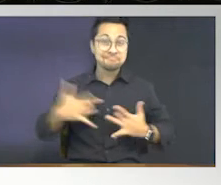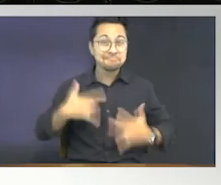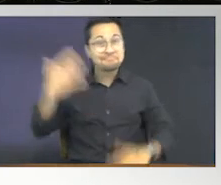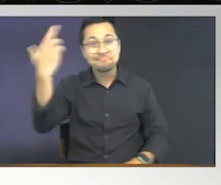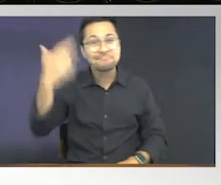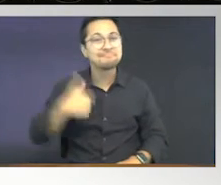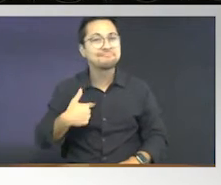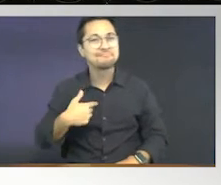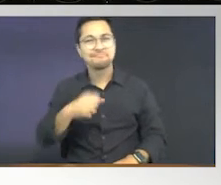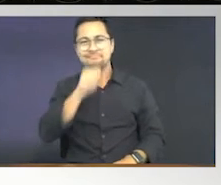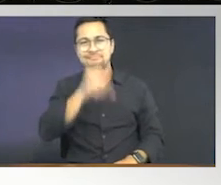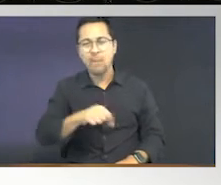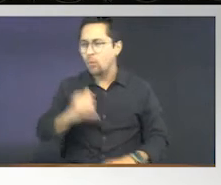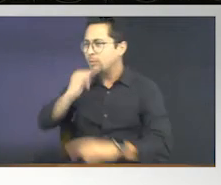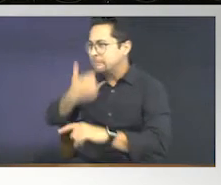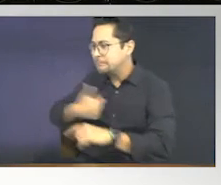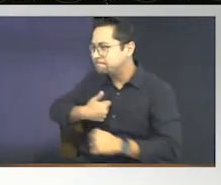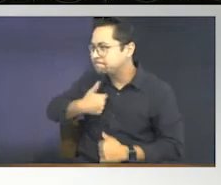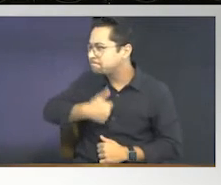always like to,